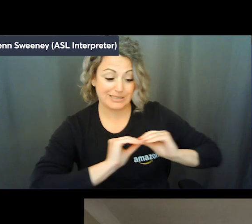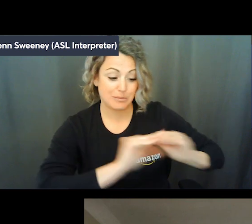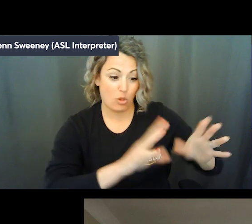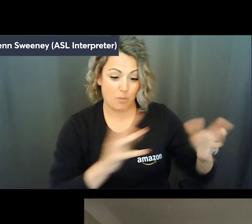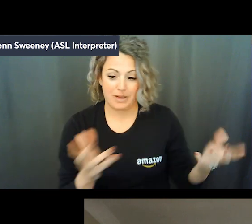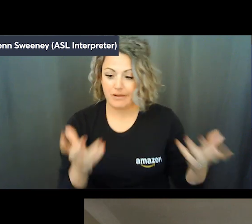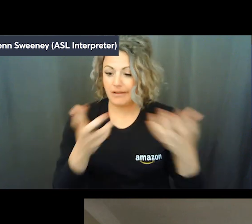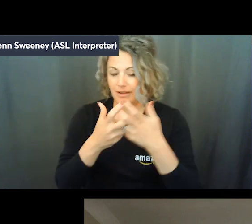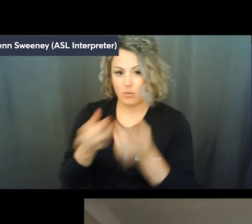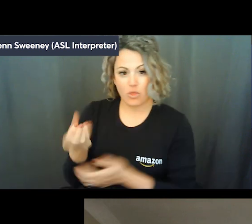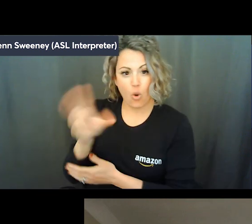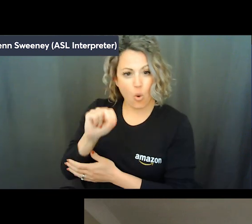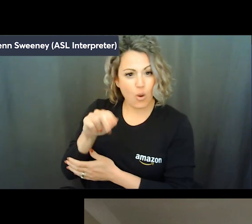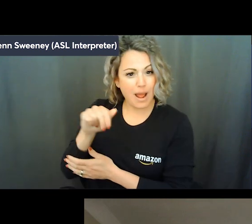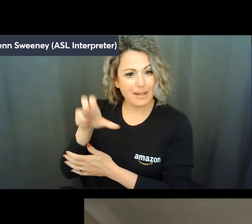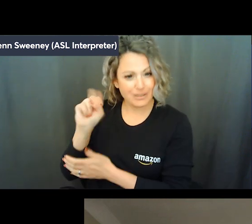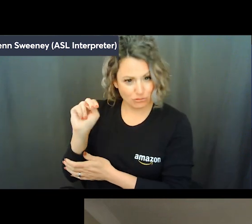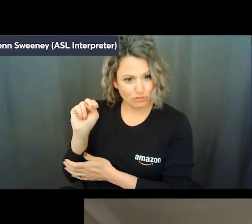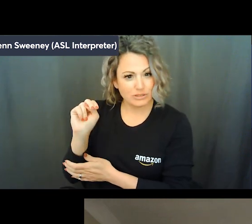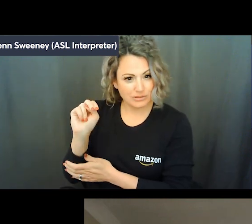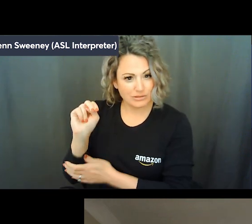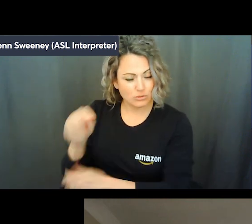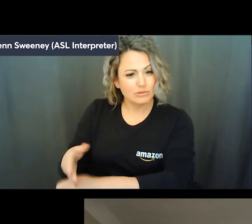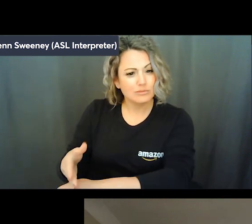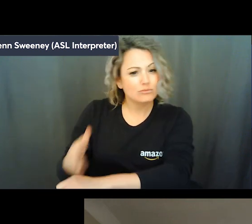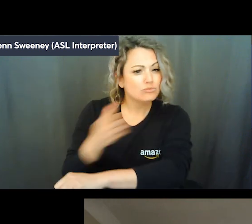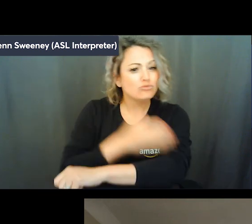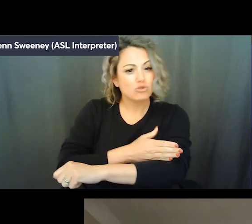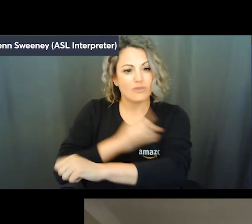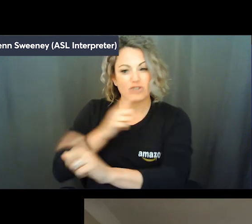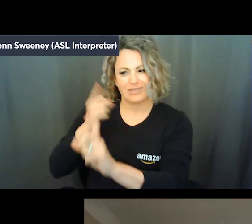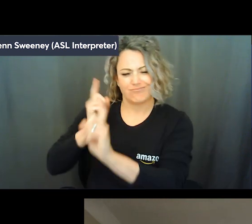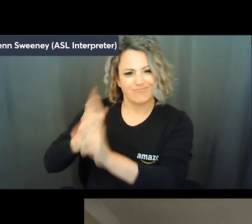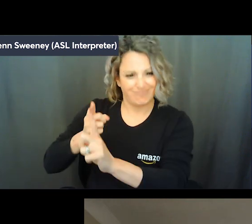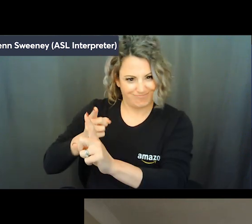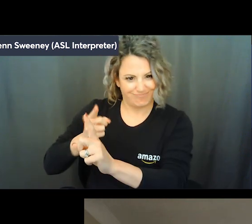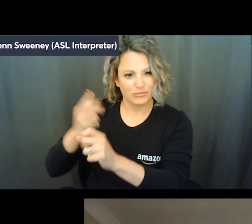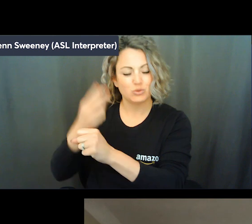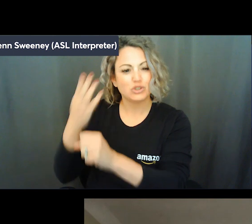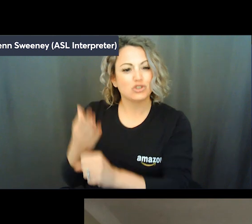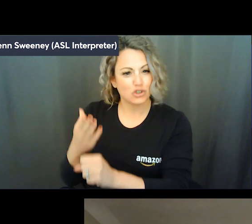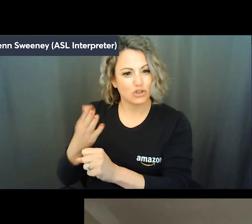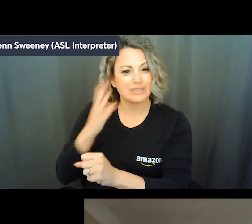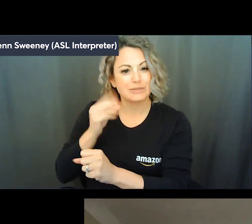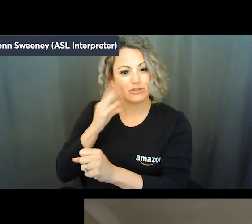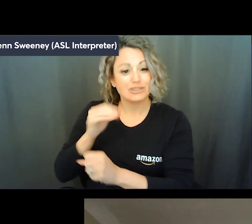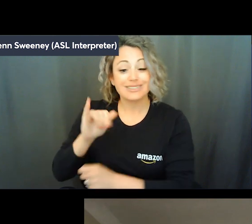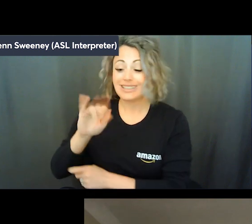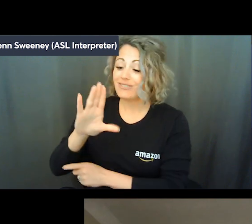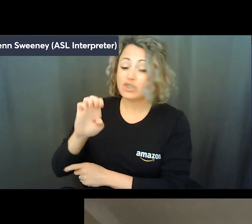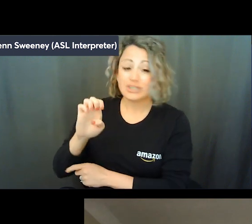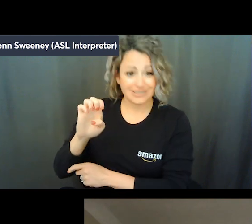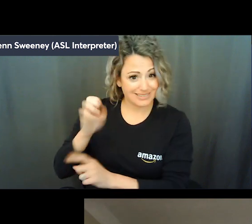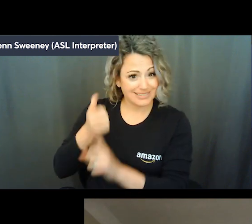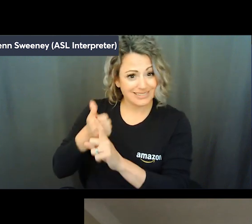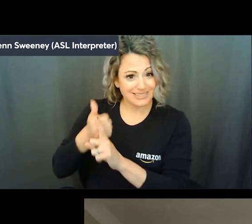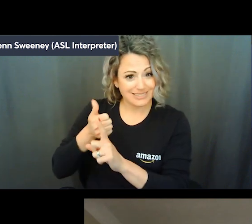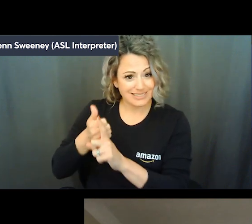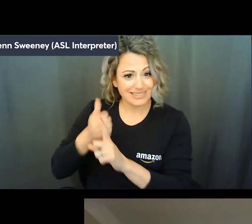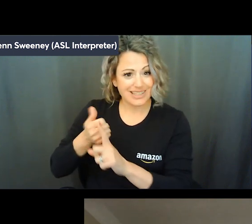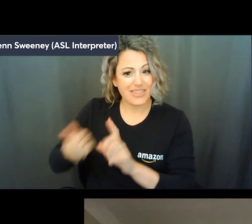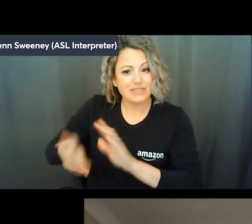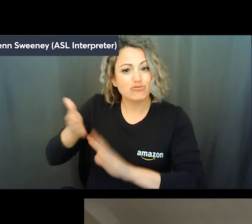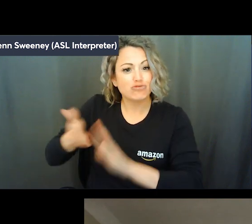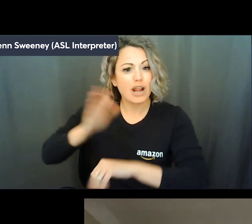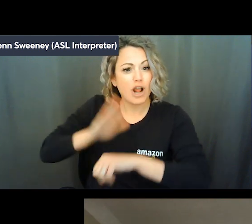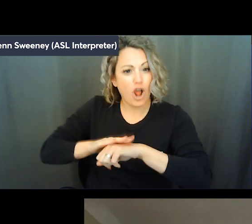with your own application to improve your end user experience, right? So inferencing is basically running online